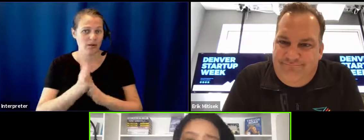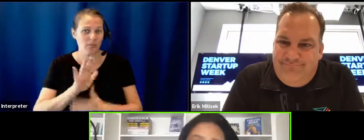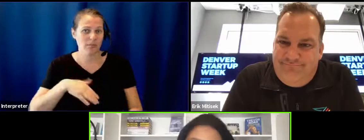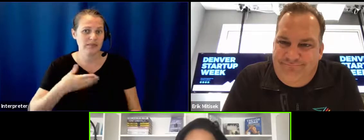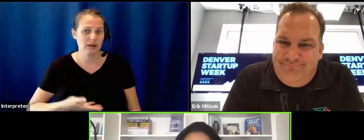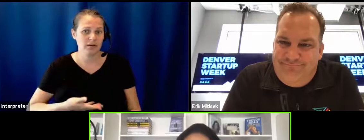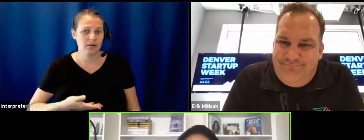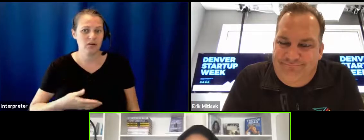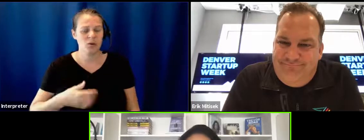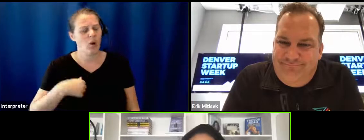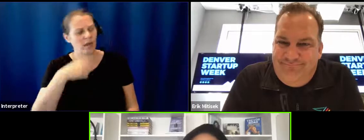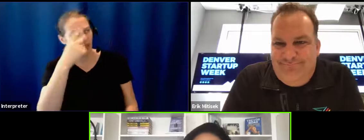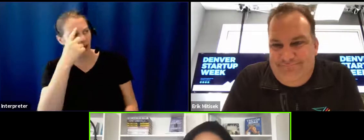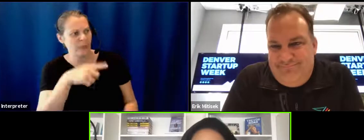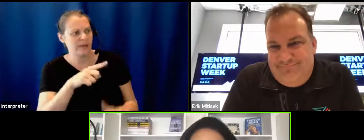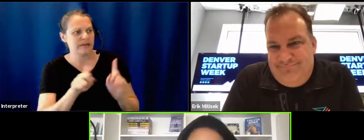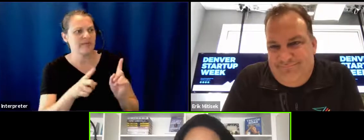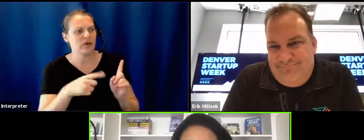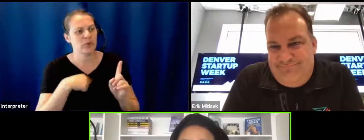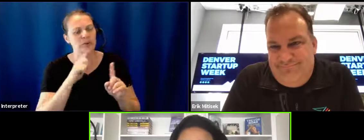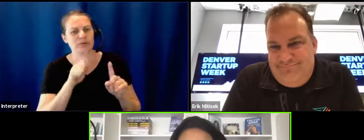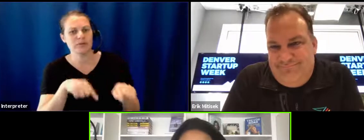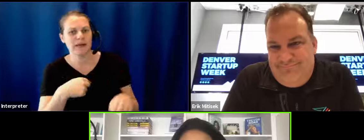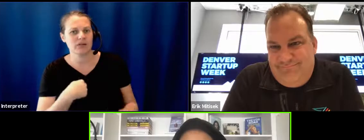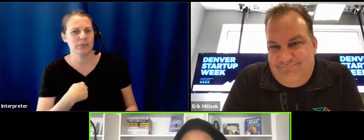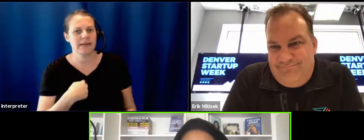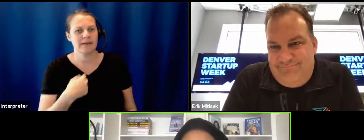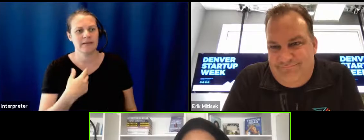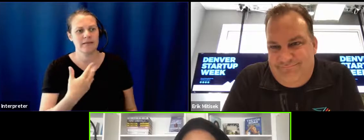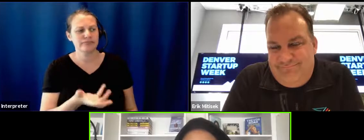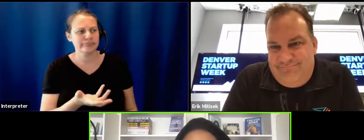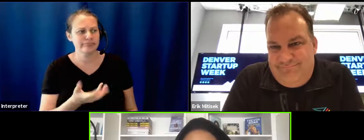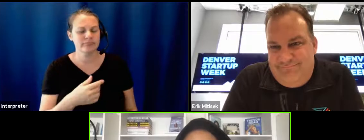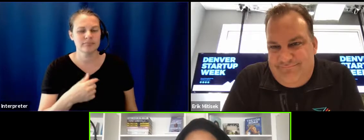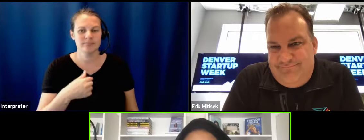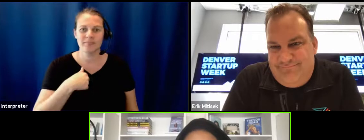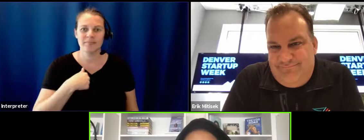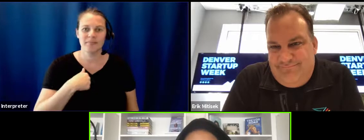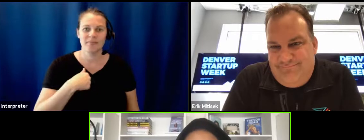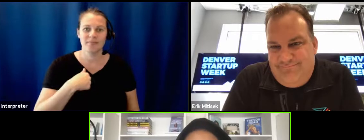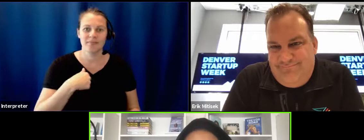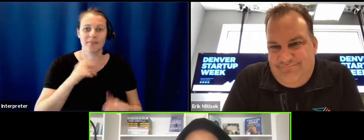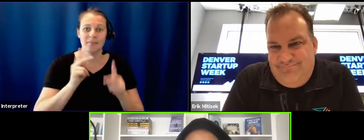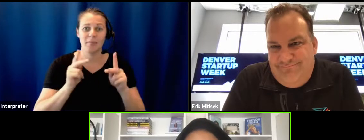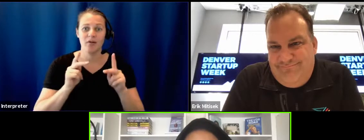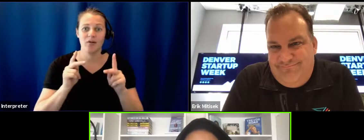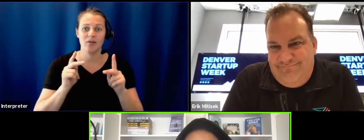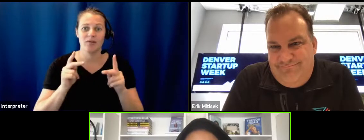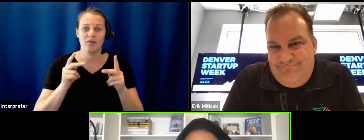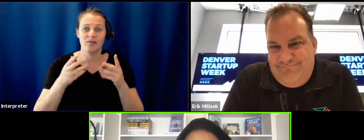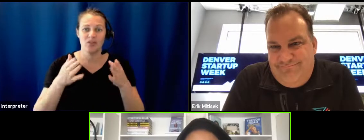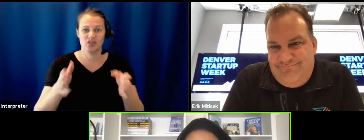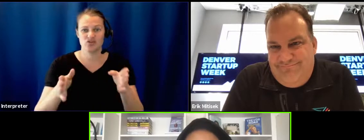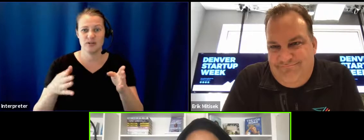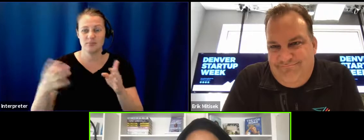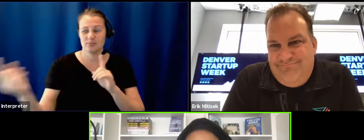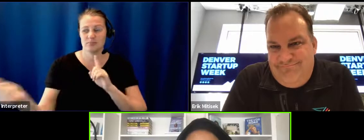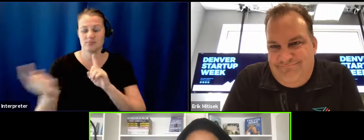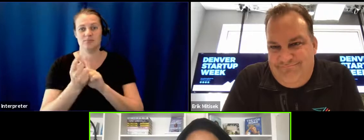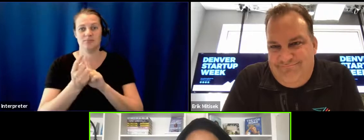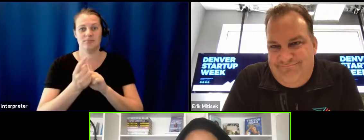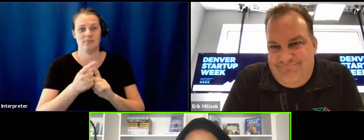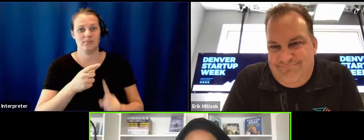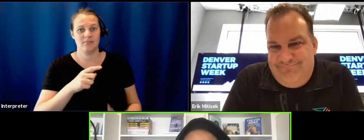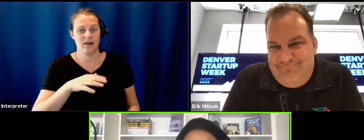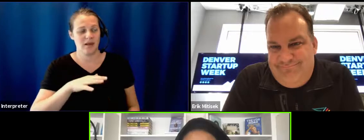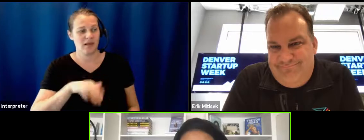thought you were different. I thought you were going to respond to me. Or I've actually had people like in the street, like come up to me and say that they were upset with me because I didn't get